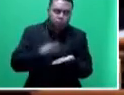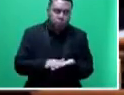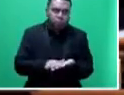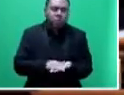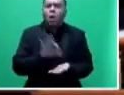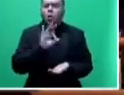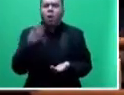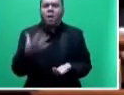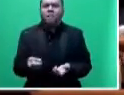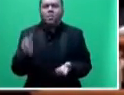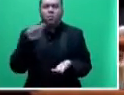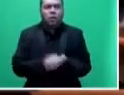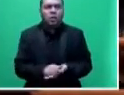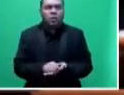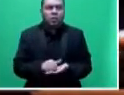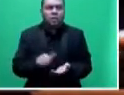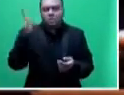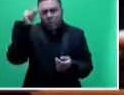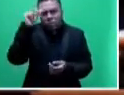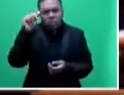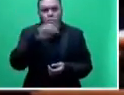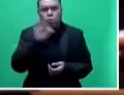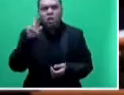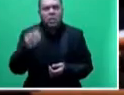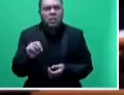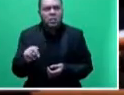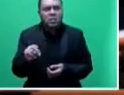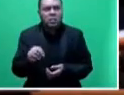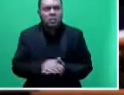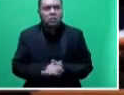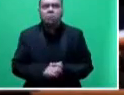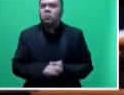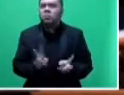deprive them of this. Some on the other side have suggested that Fijians do not need